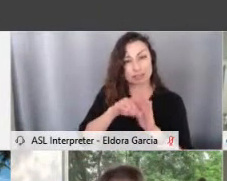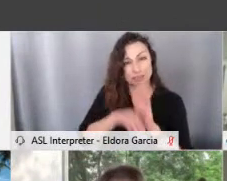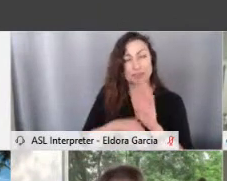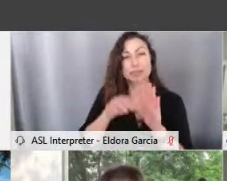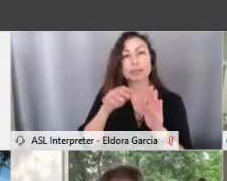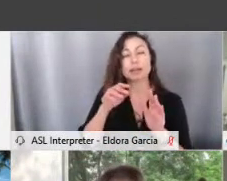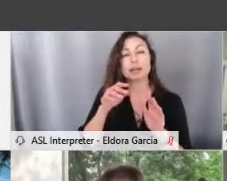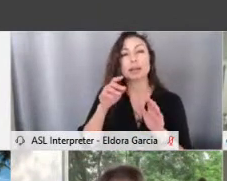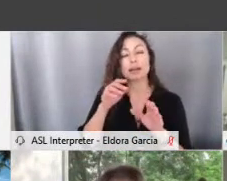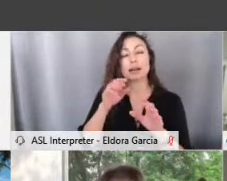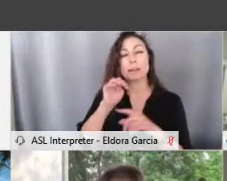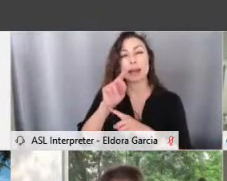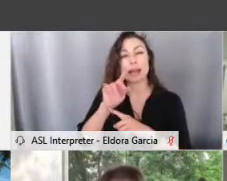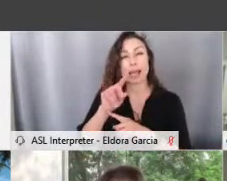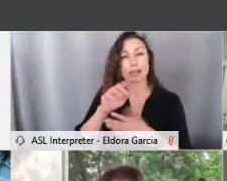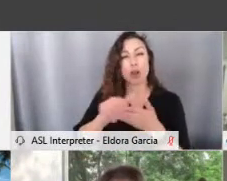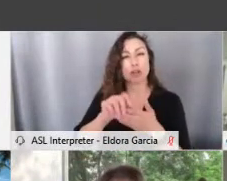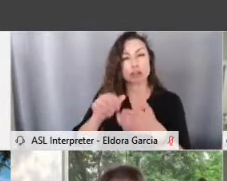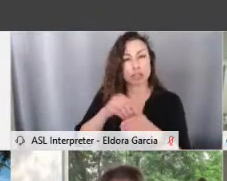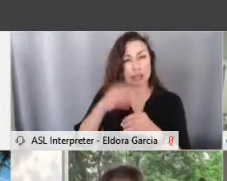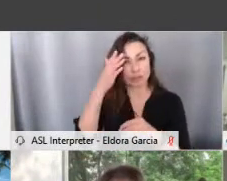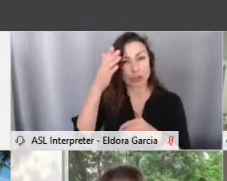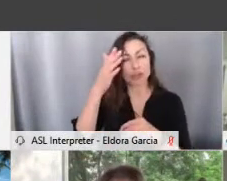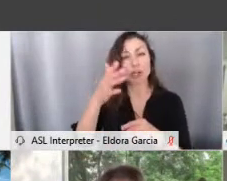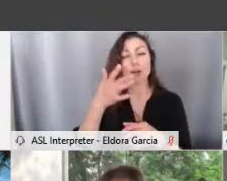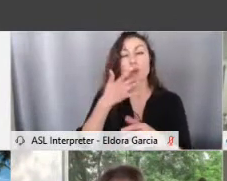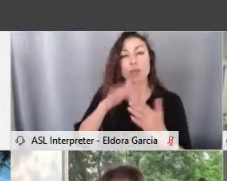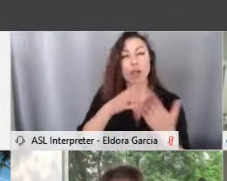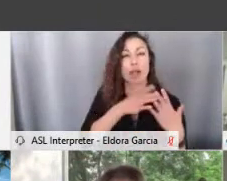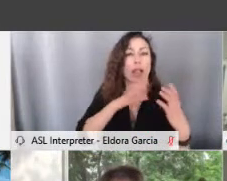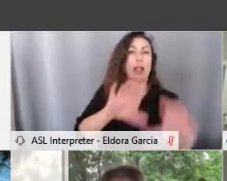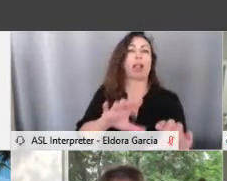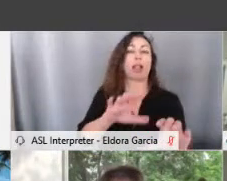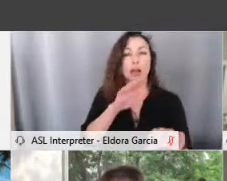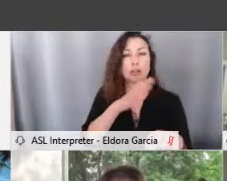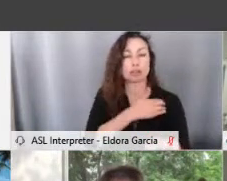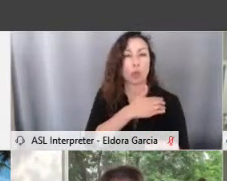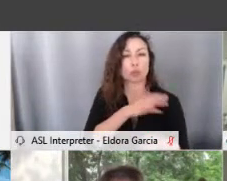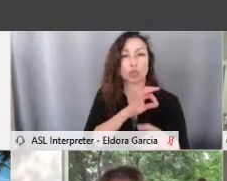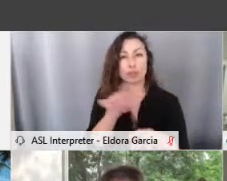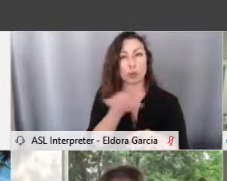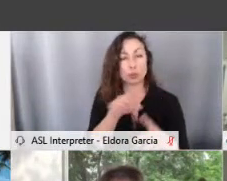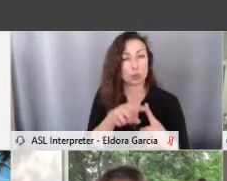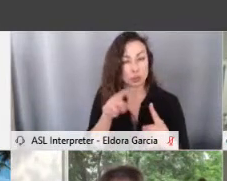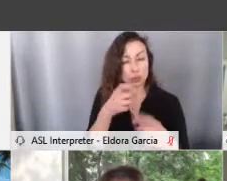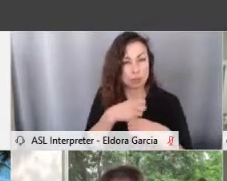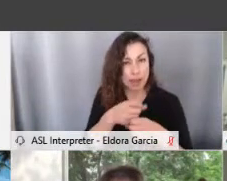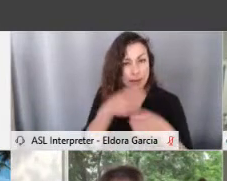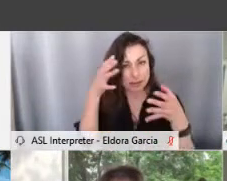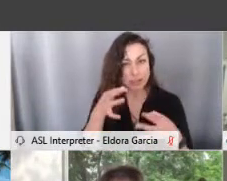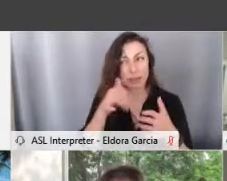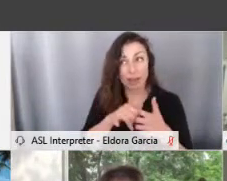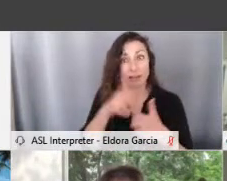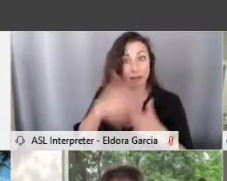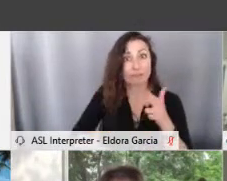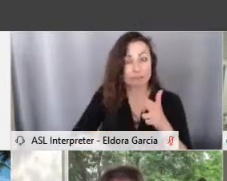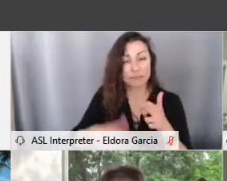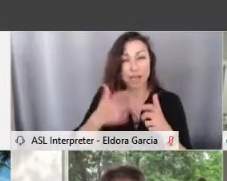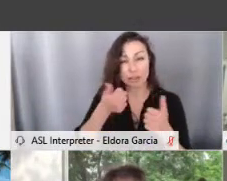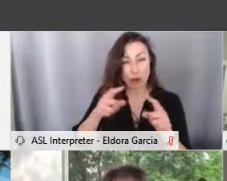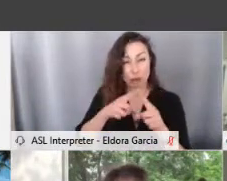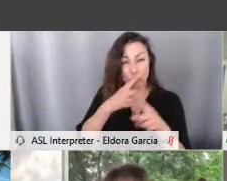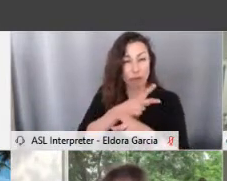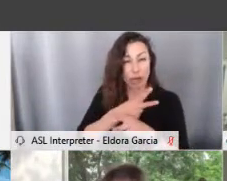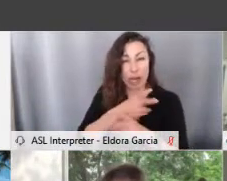years. And instead of leaving that on the shoulders of you to make hard decisions and figure out how to try